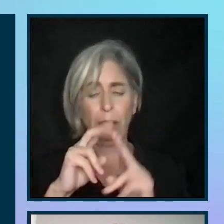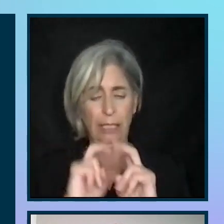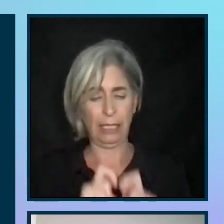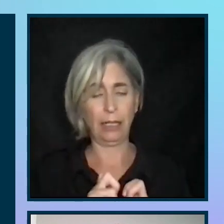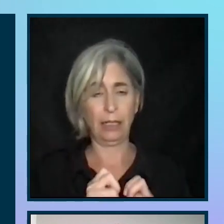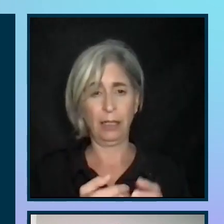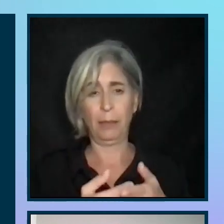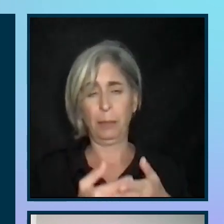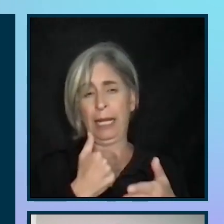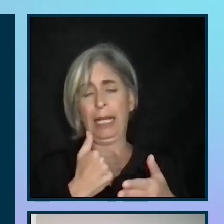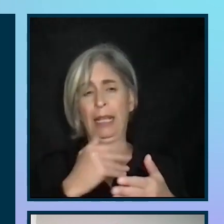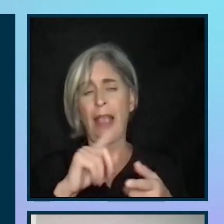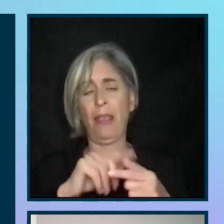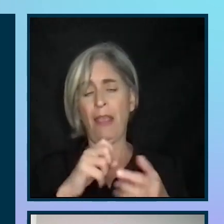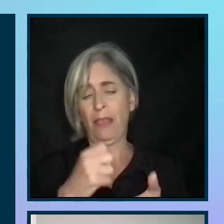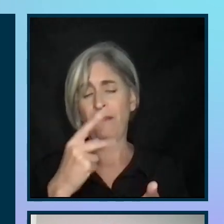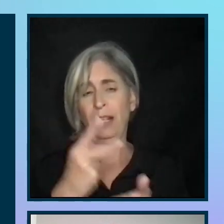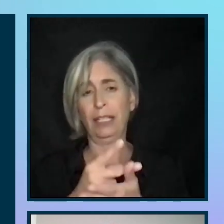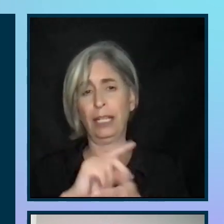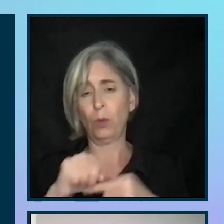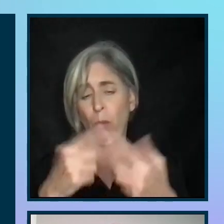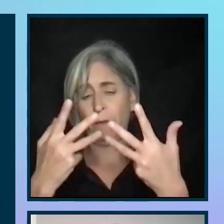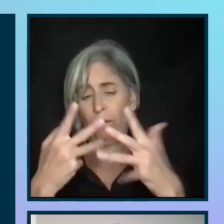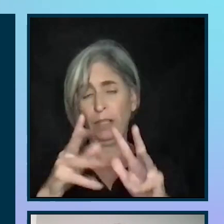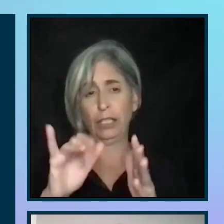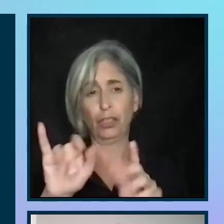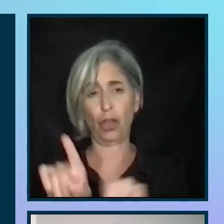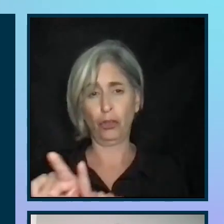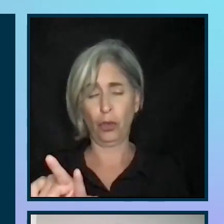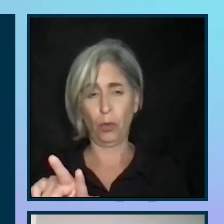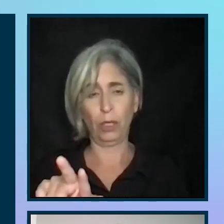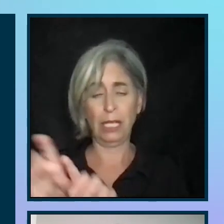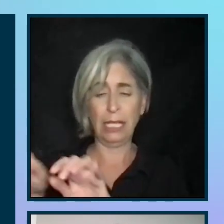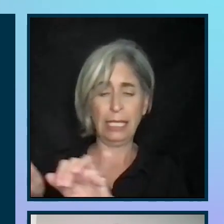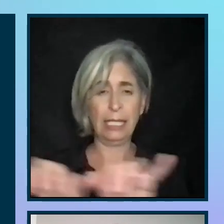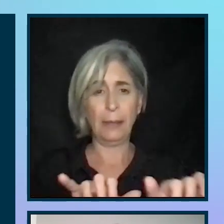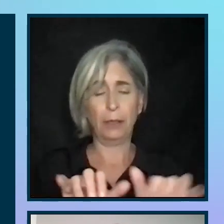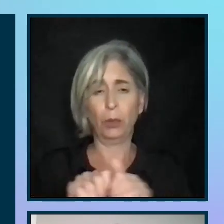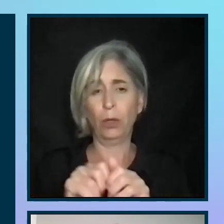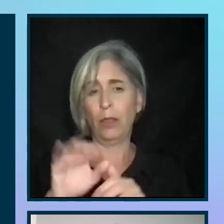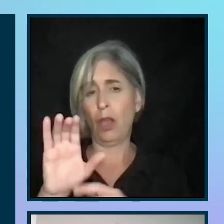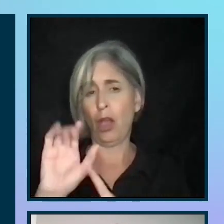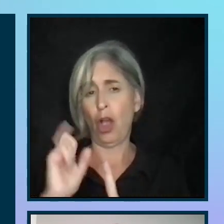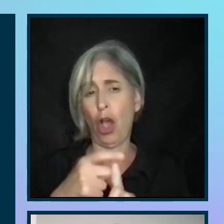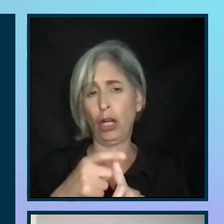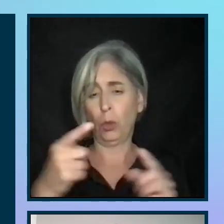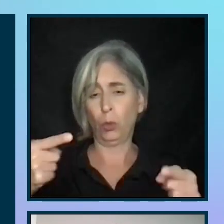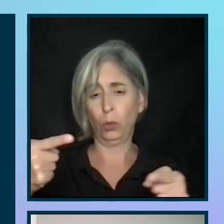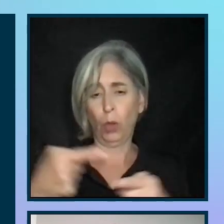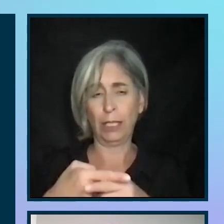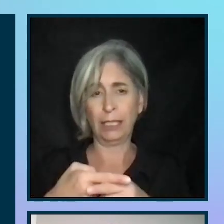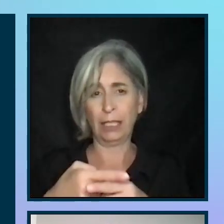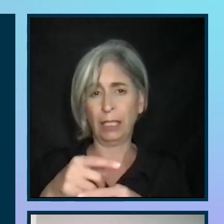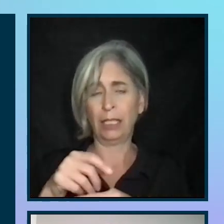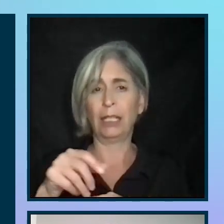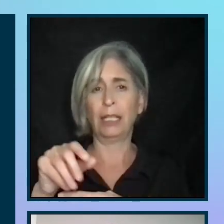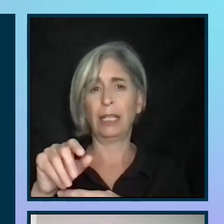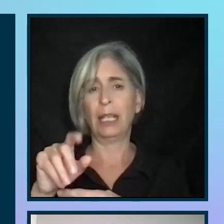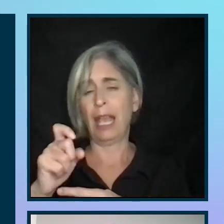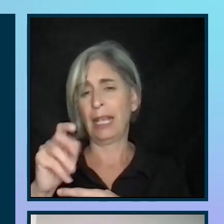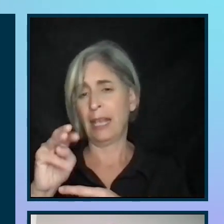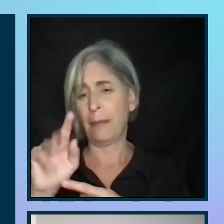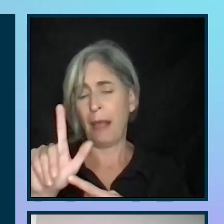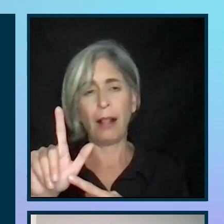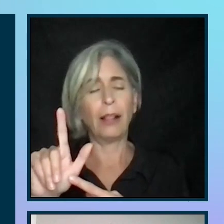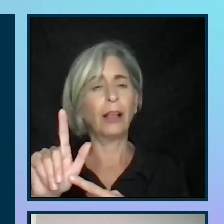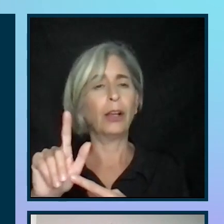a validation on completion of that. Similar with auto processing to export XML. We can configure it